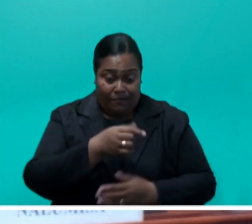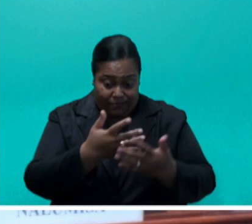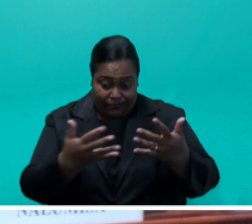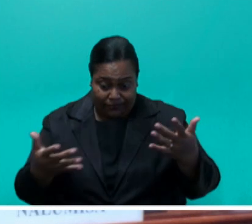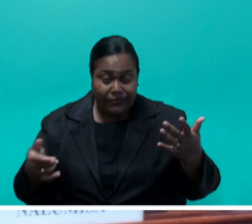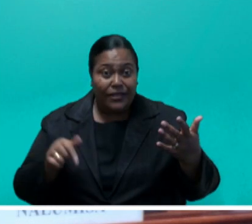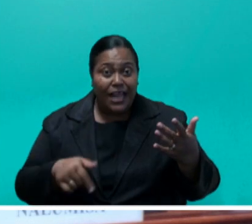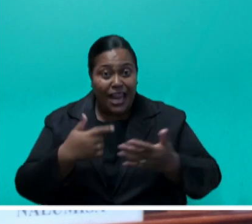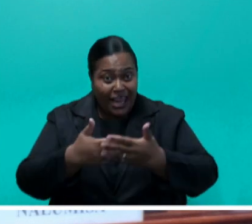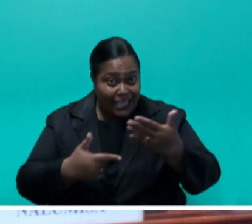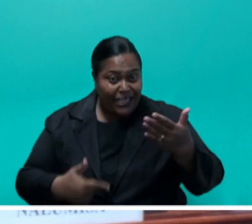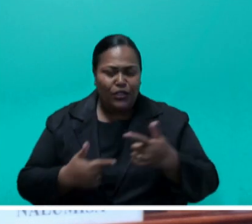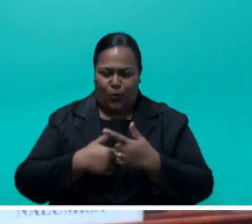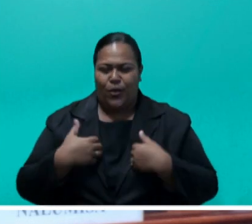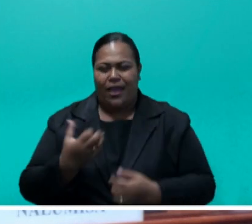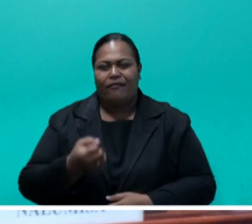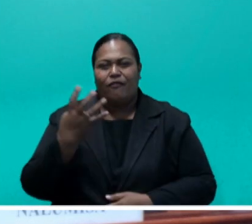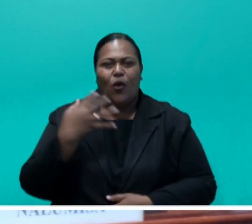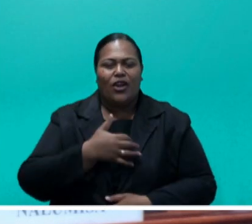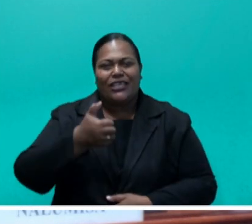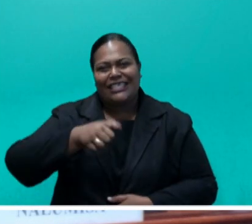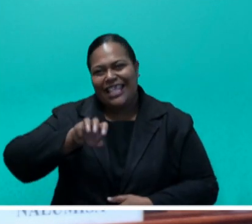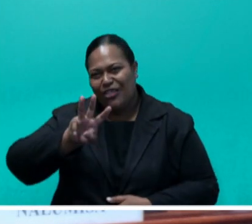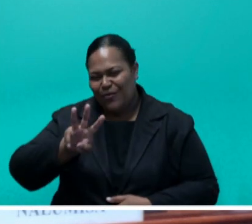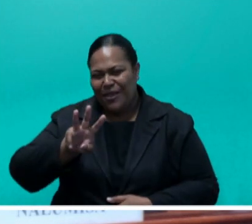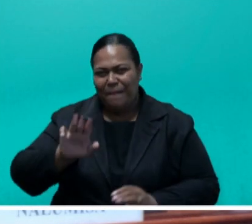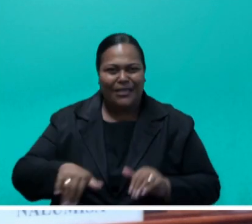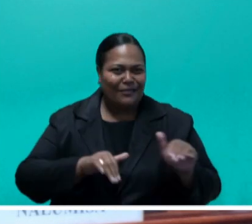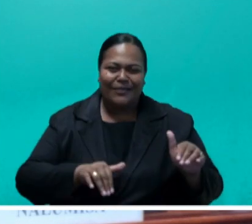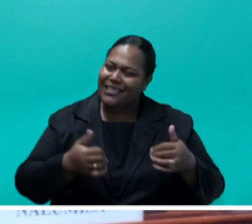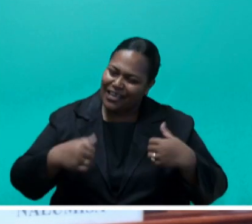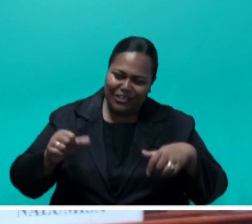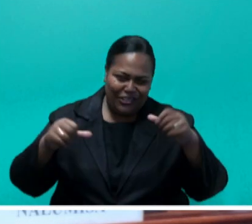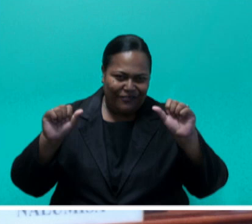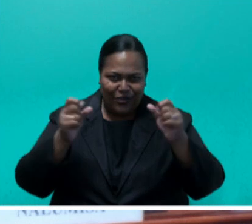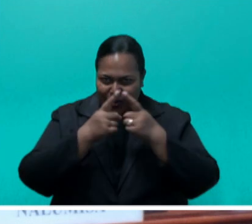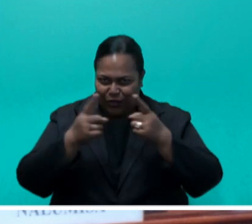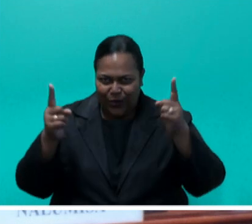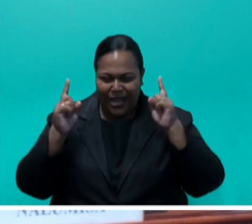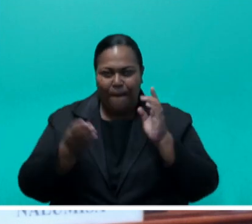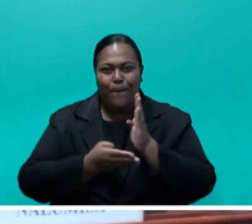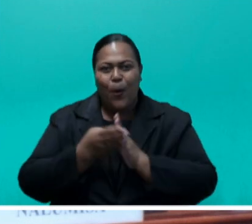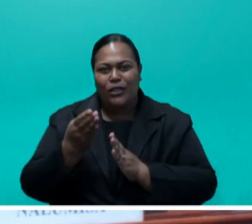have 463 participants successfully graduated at the bronze level.